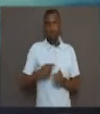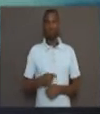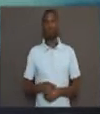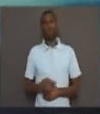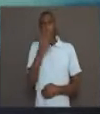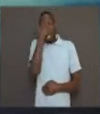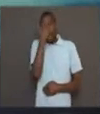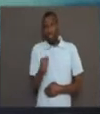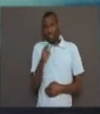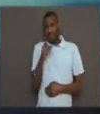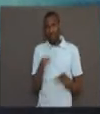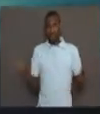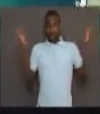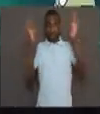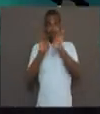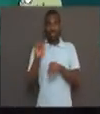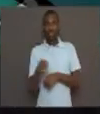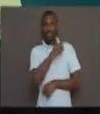Why are they important?